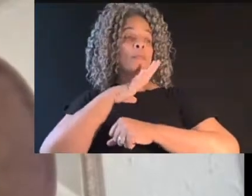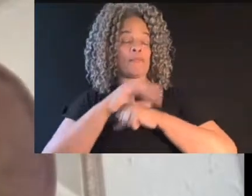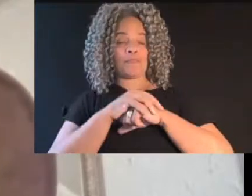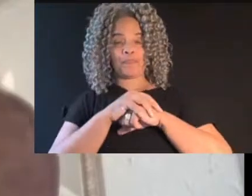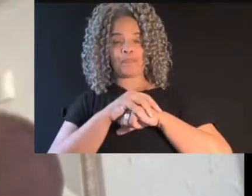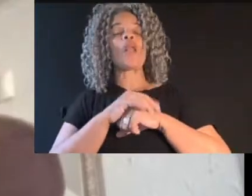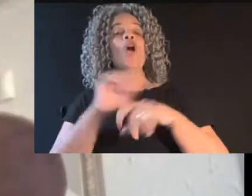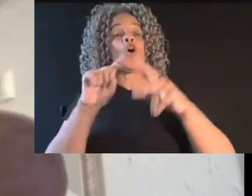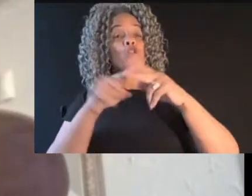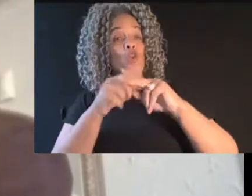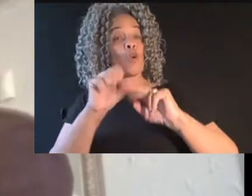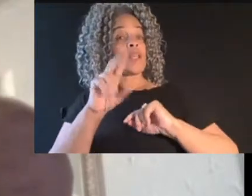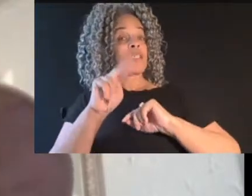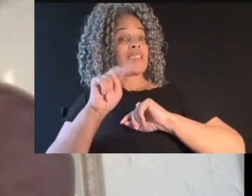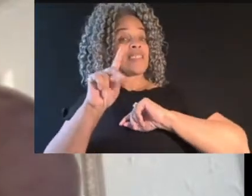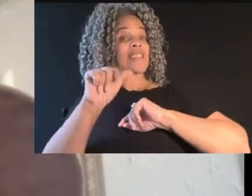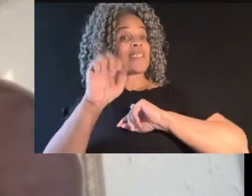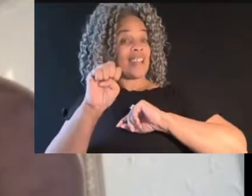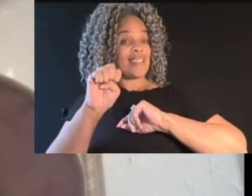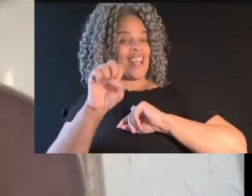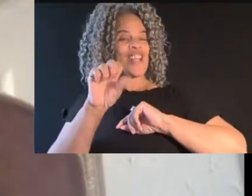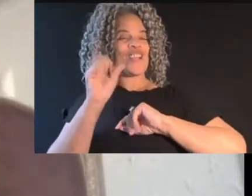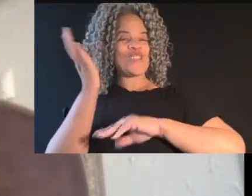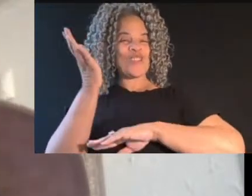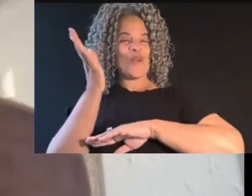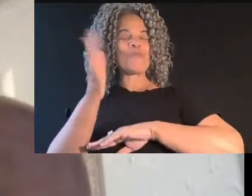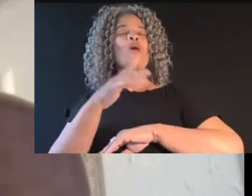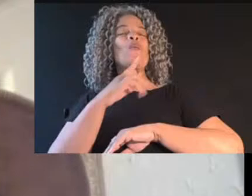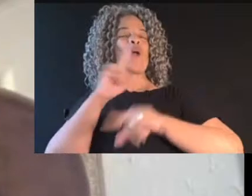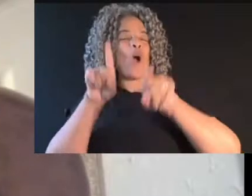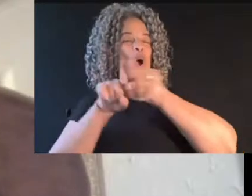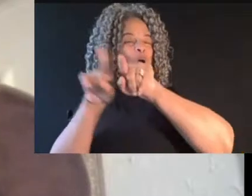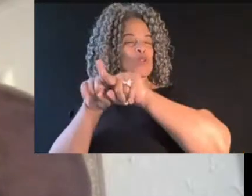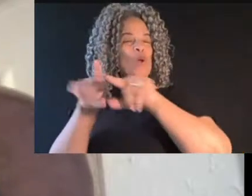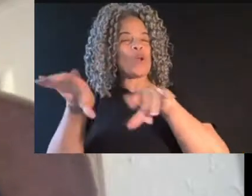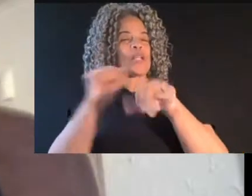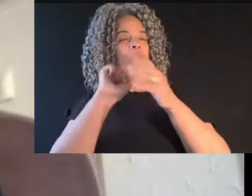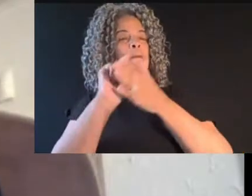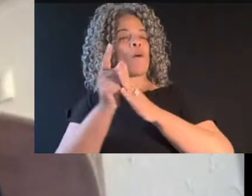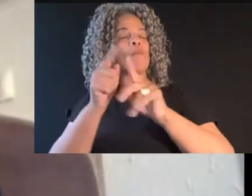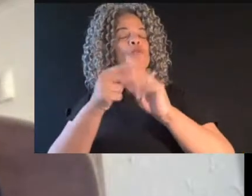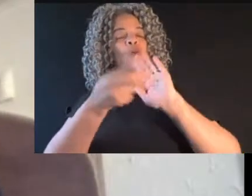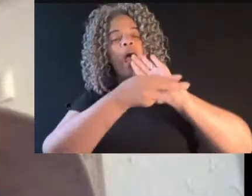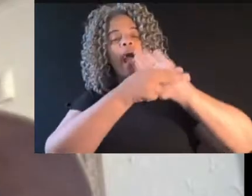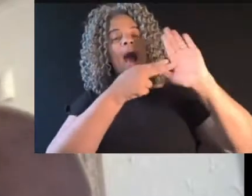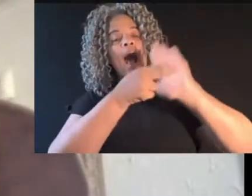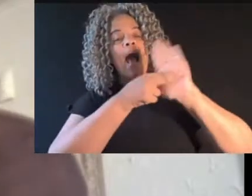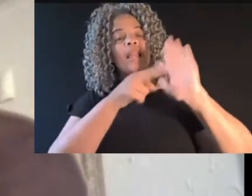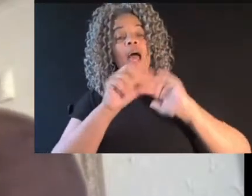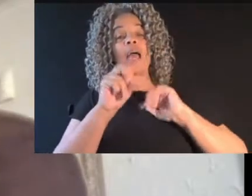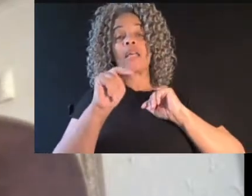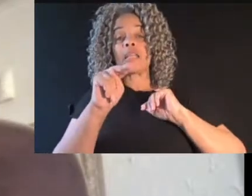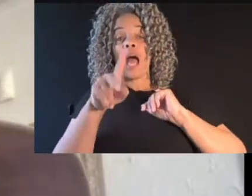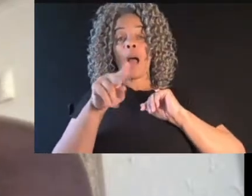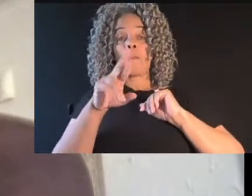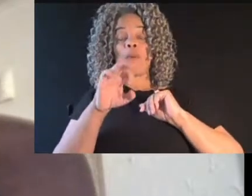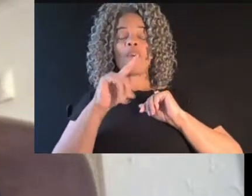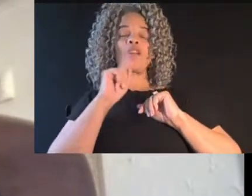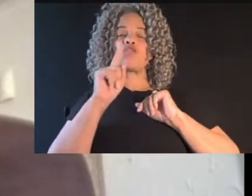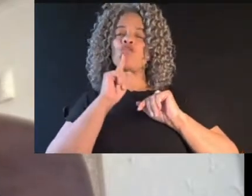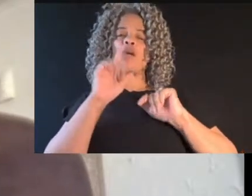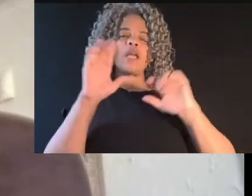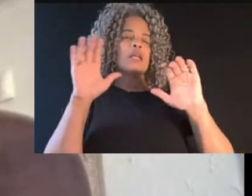During Sundae Sermon, we also take a moment to highlight nonprofits that are doing pivotal work in our